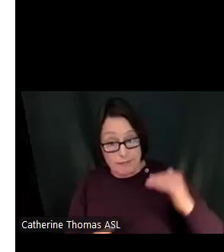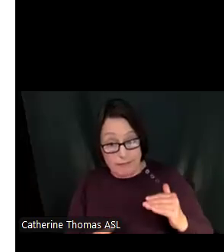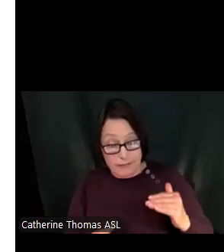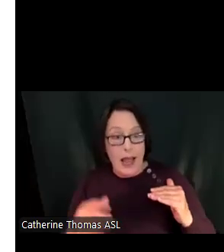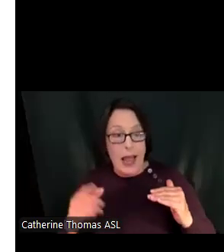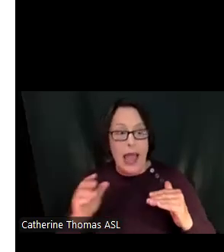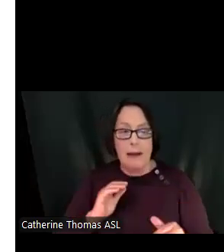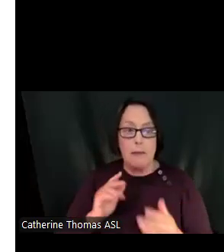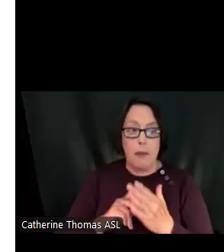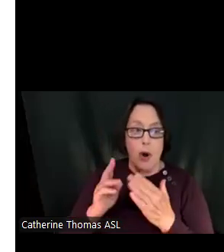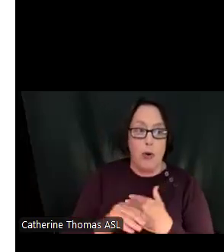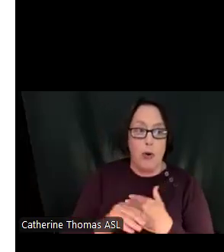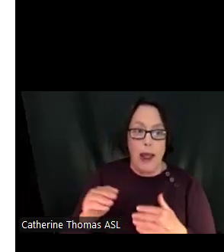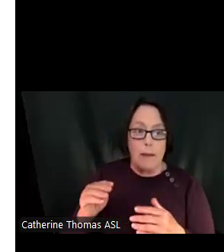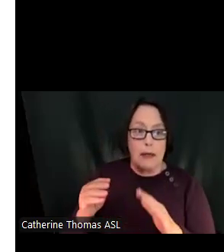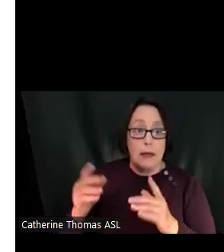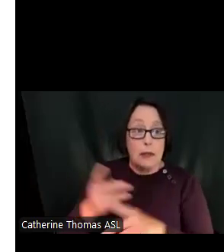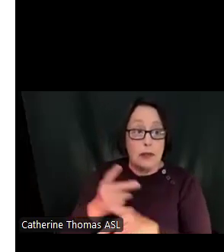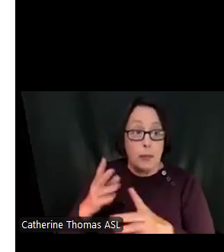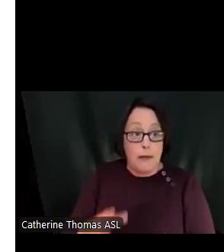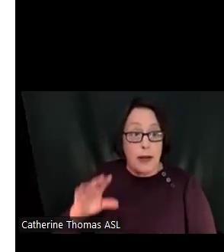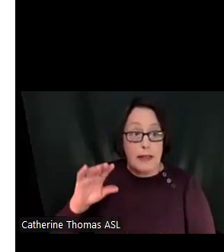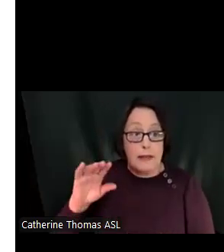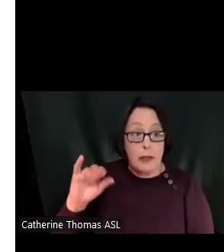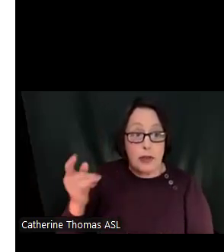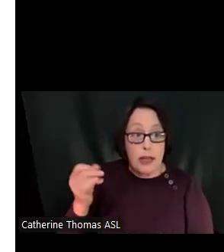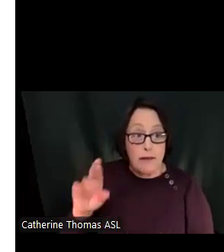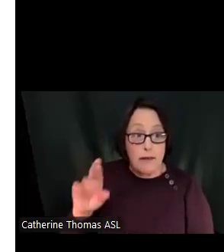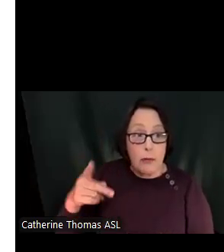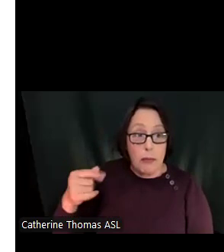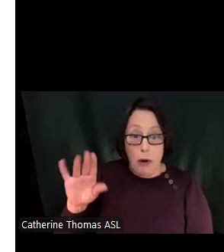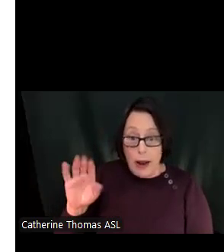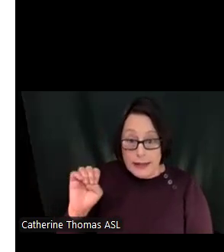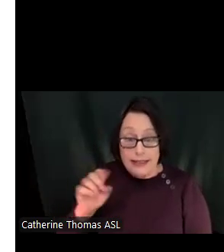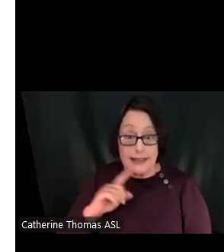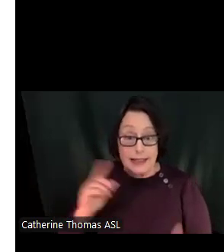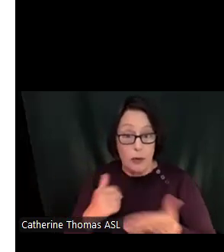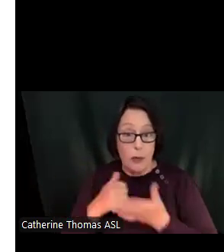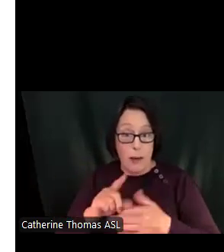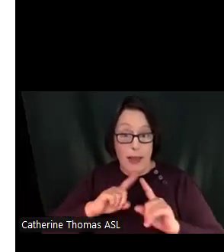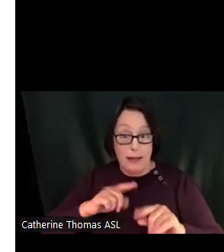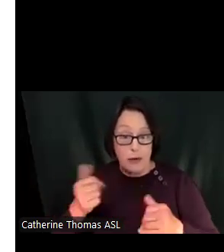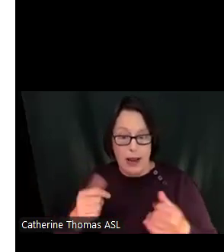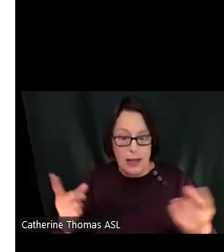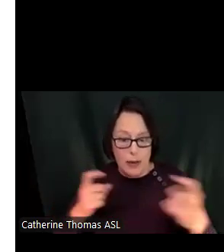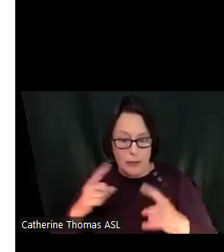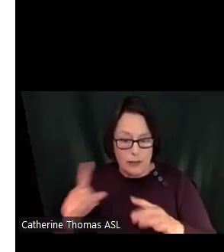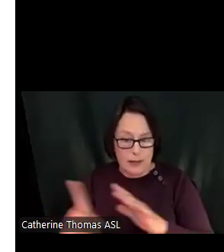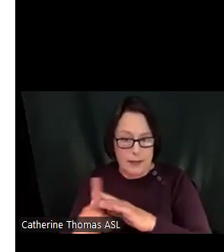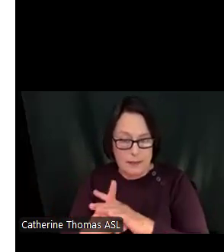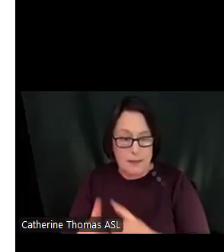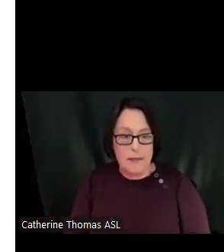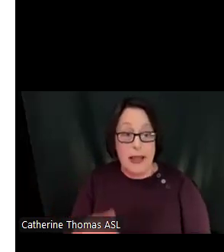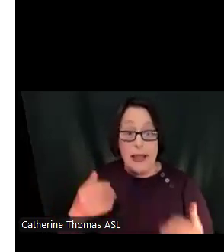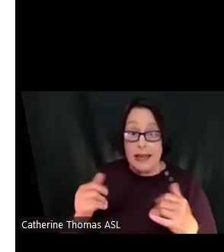has also joined this webinar today to help answer any questions about the program that may have come in. I will